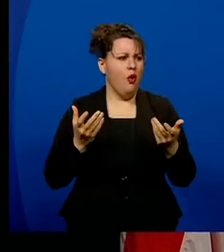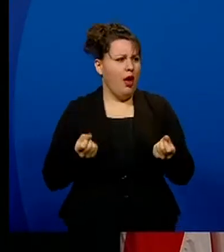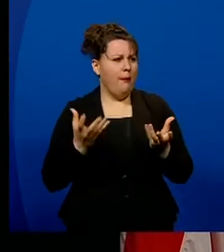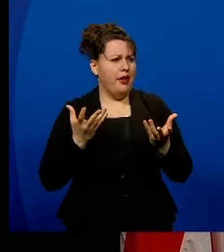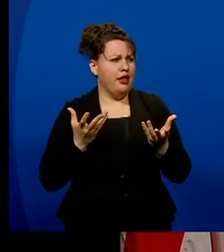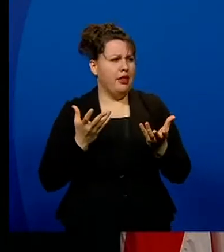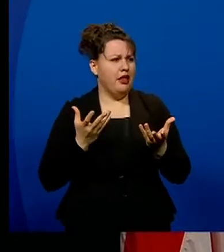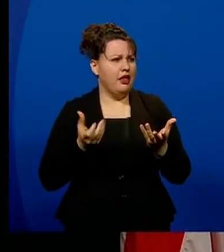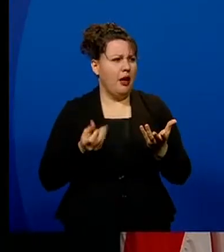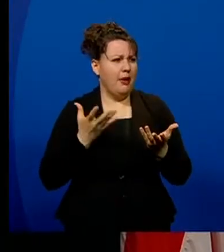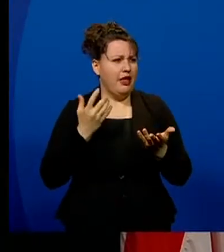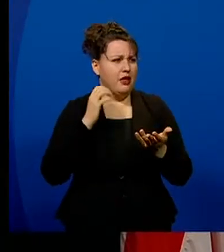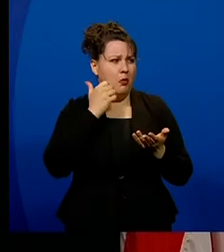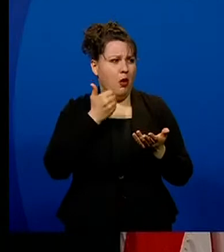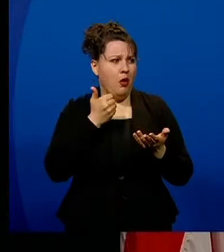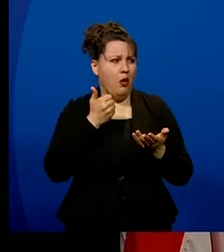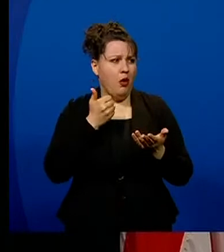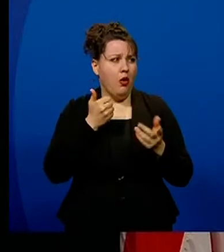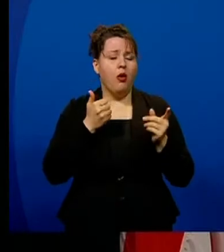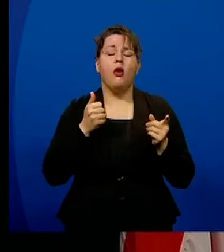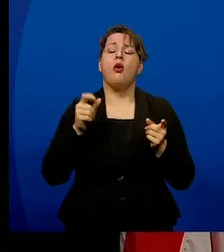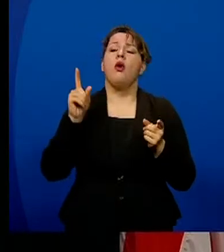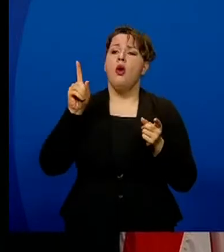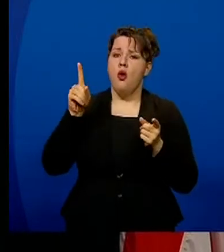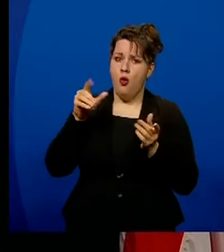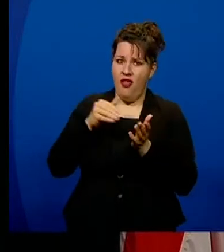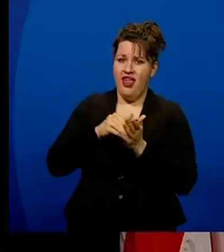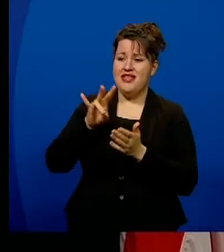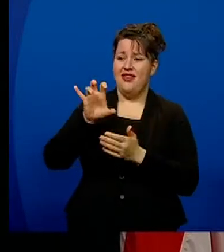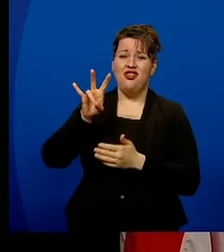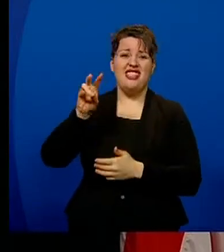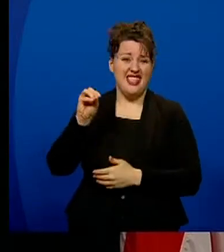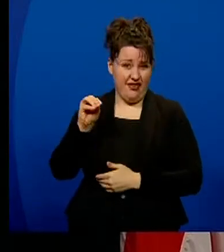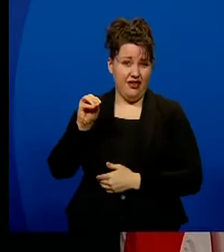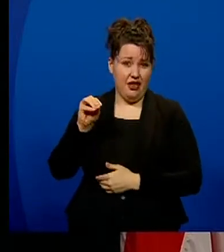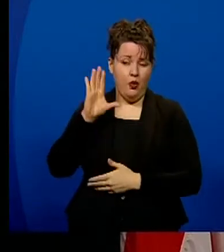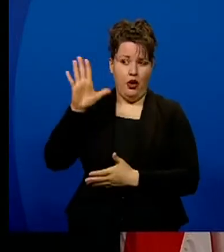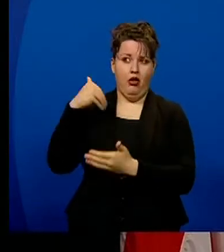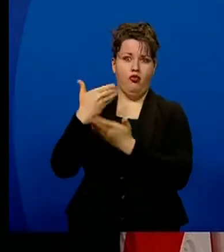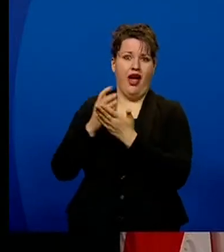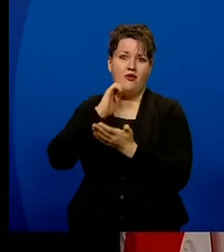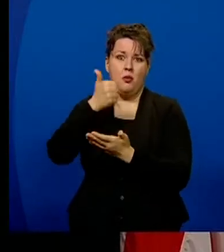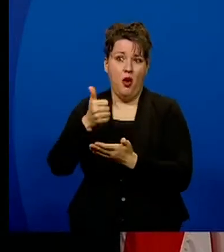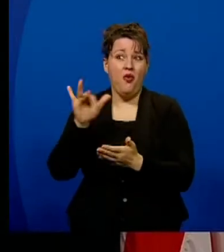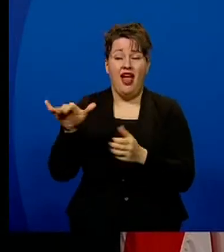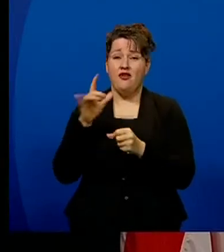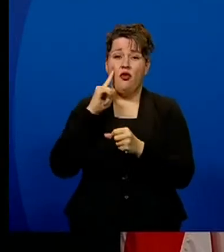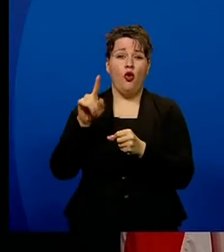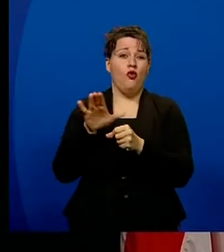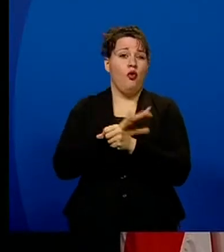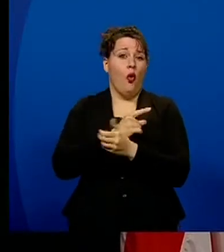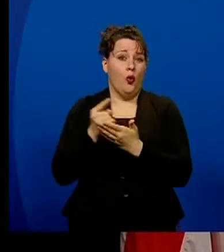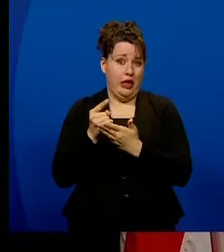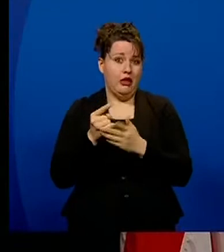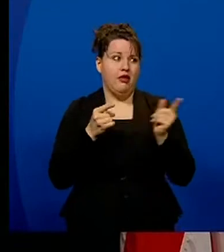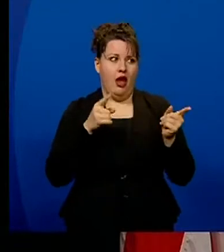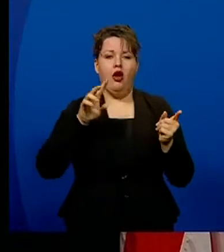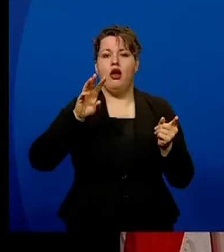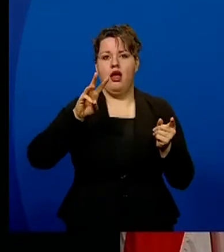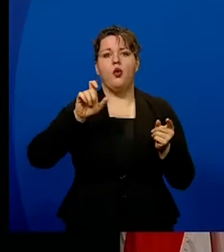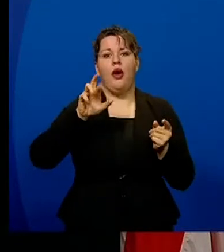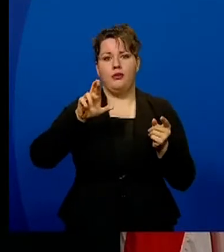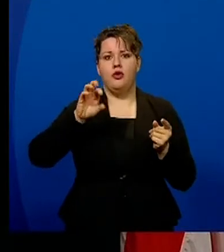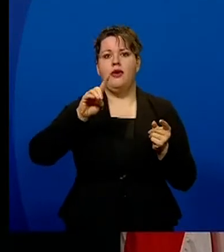say you're doing tomorrow? 1,770. And that's their whole allotment for the week, and they're going to administer those tomorrow. So